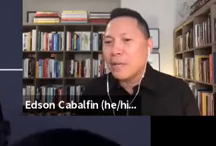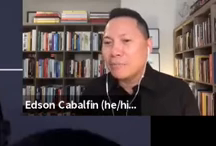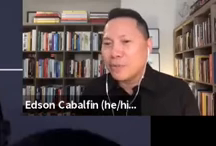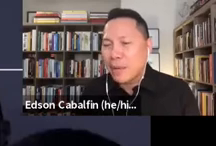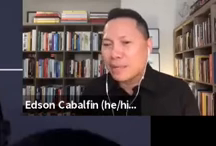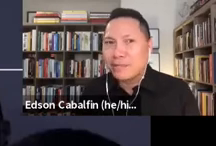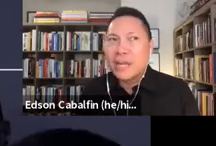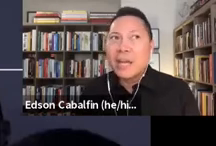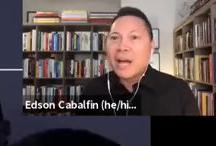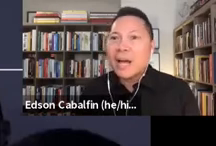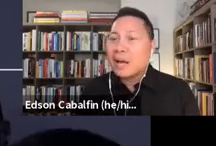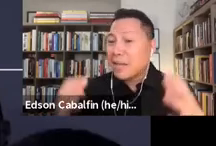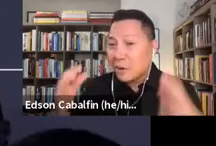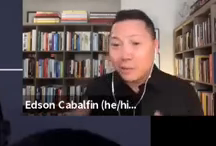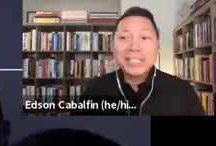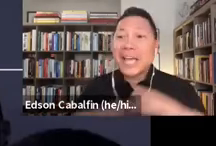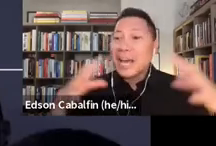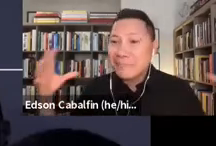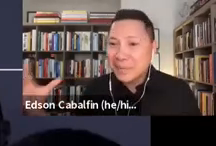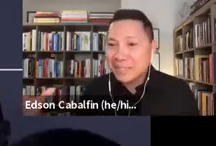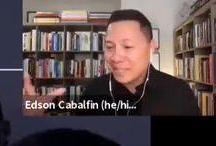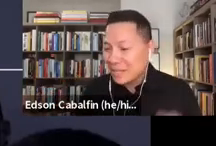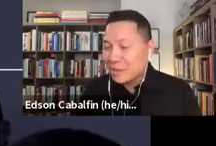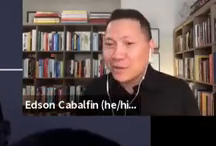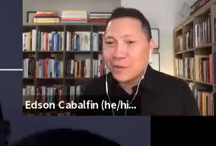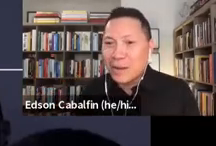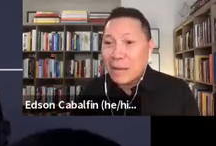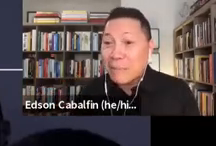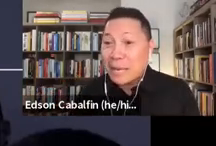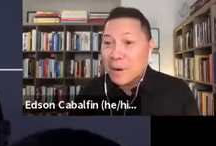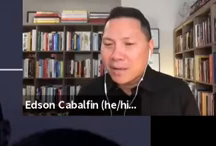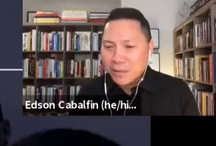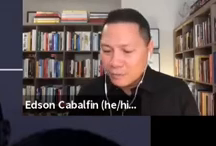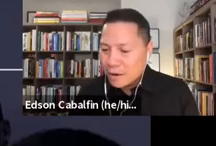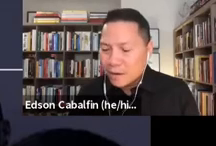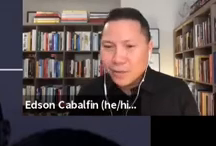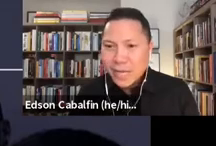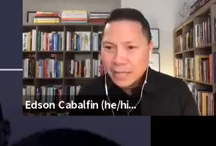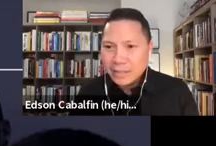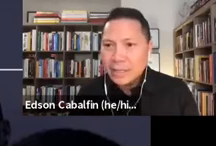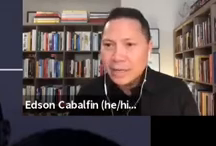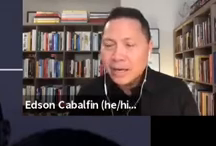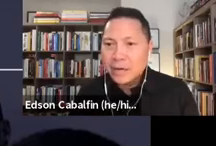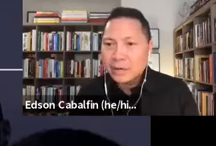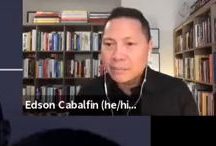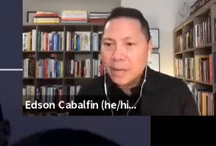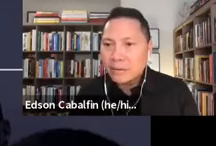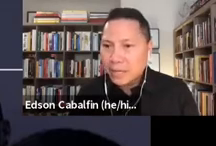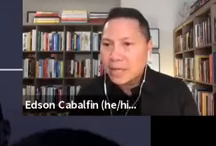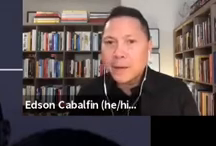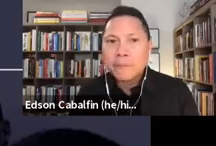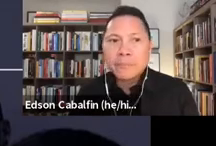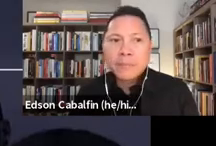the dominant perspective, not only in design, but in other, in many parts of our society and